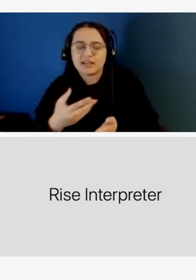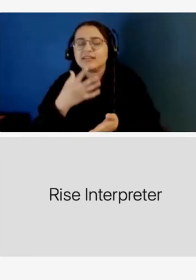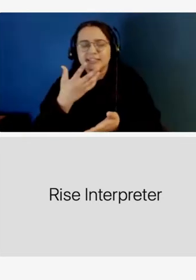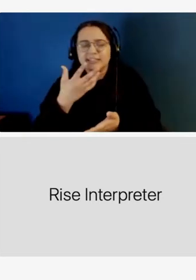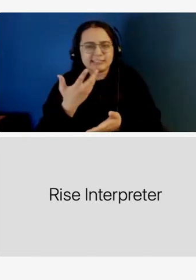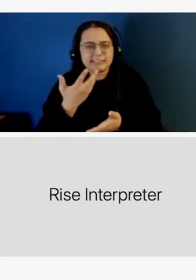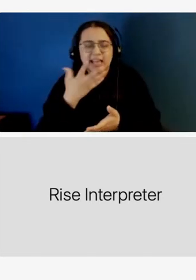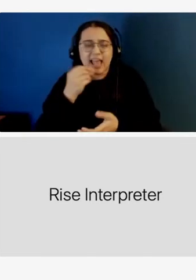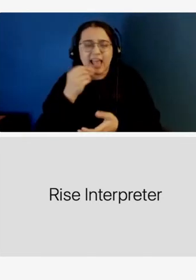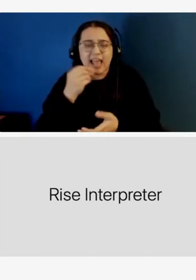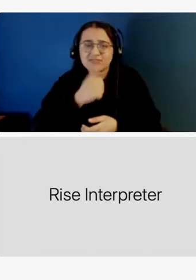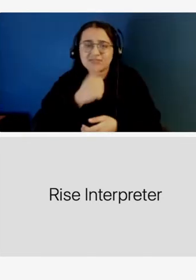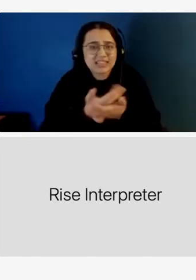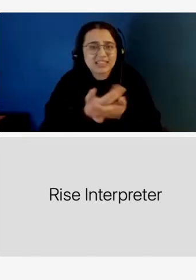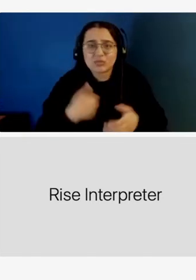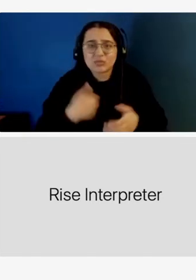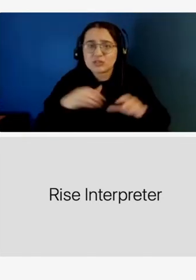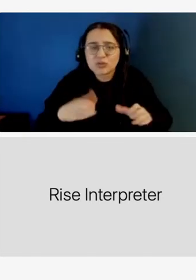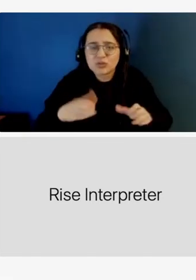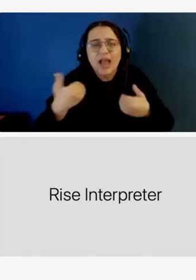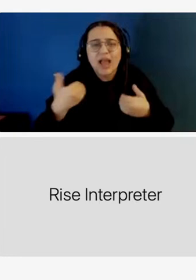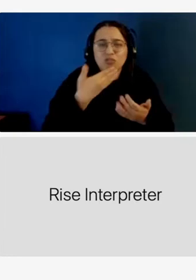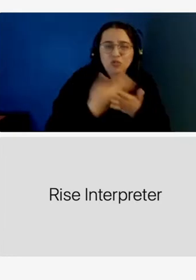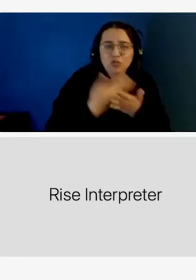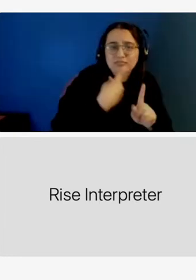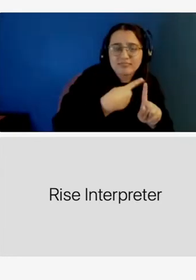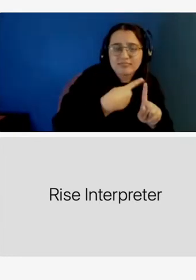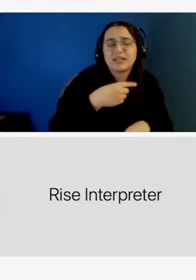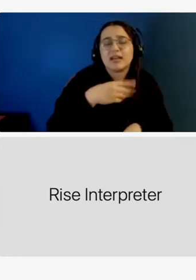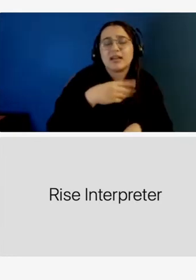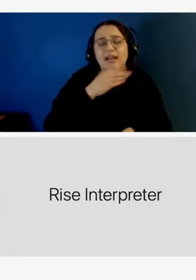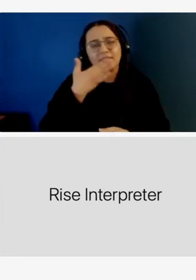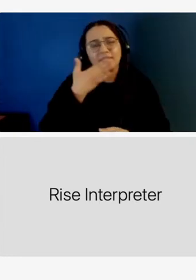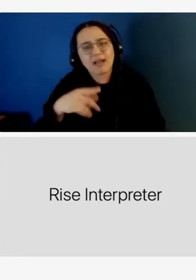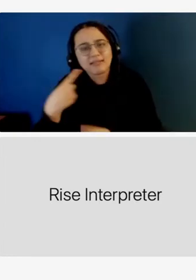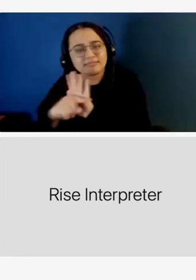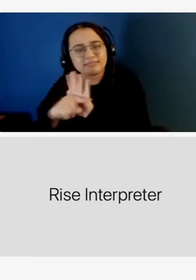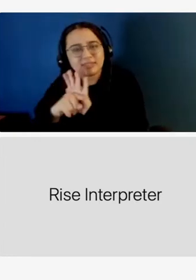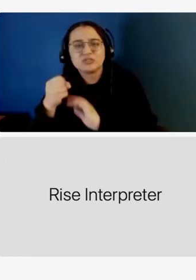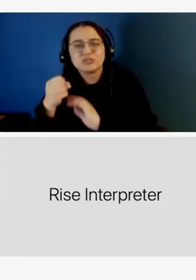so I know that they feel sometimes that pressure as well.